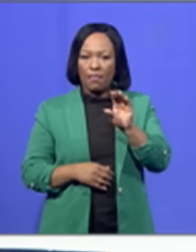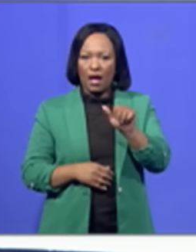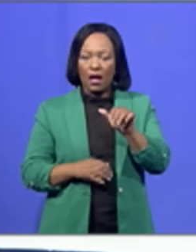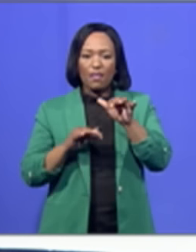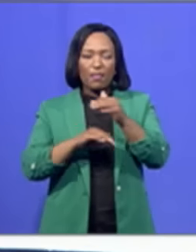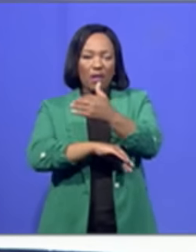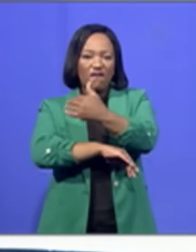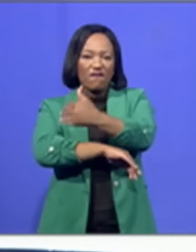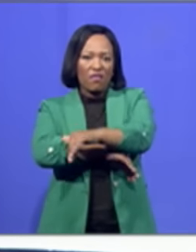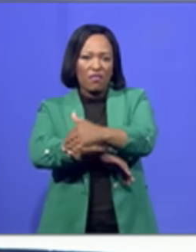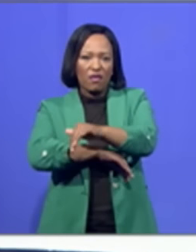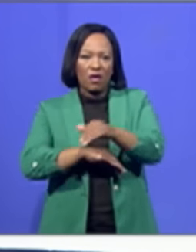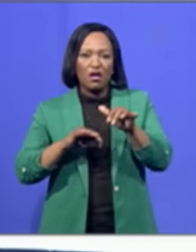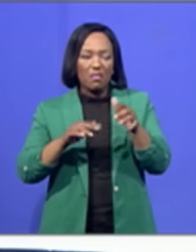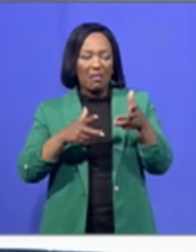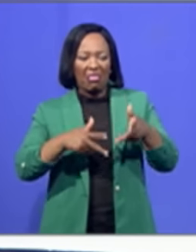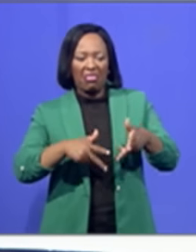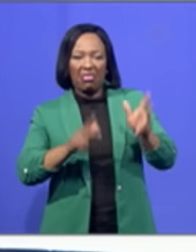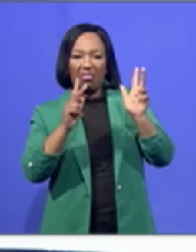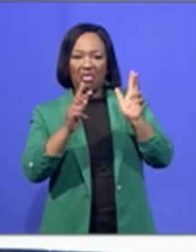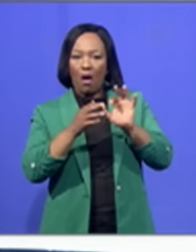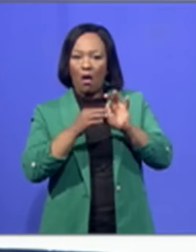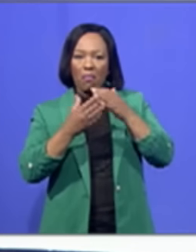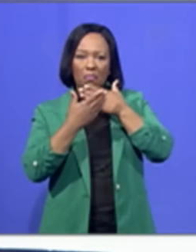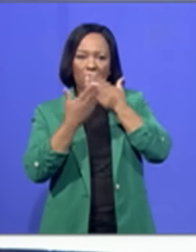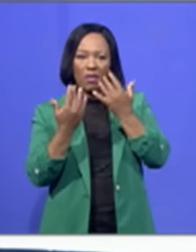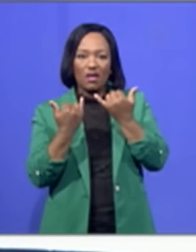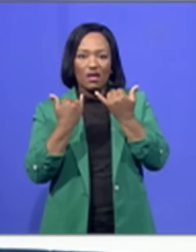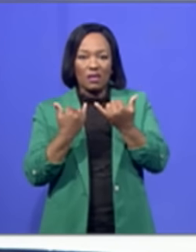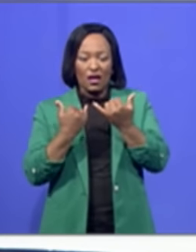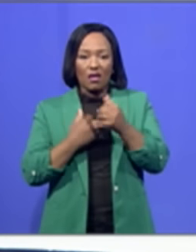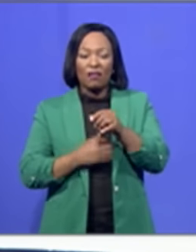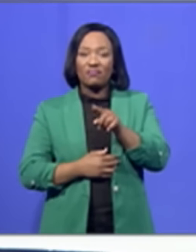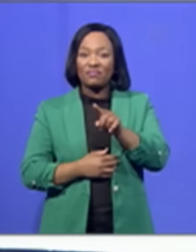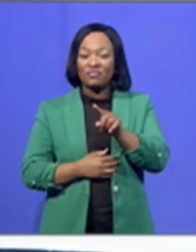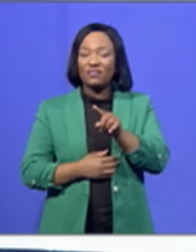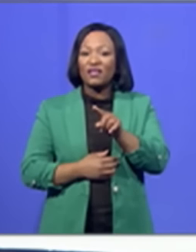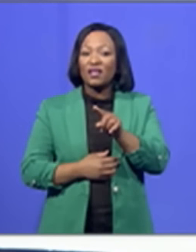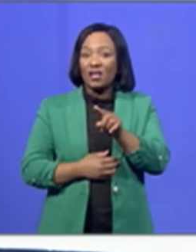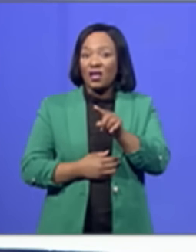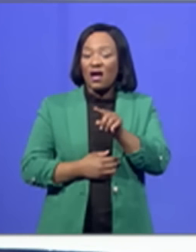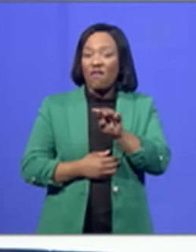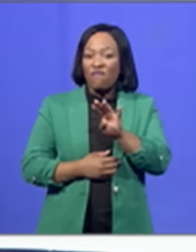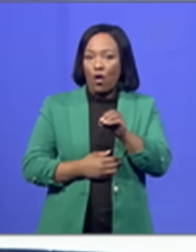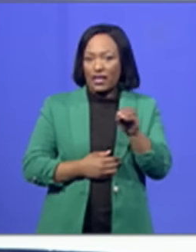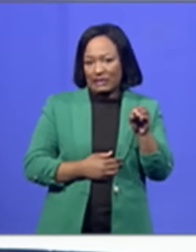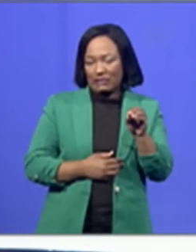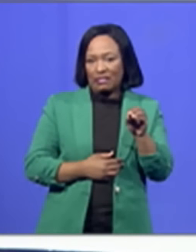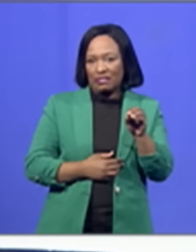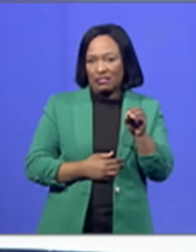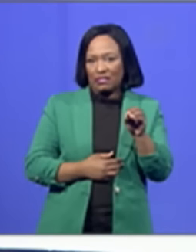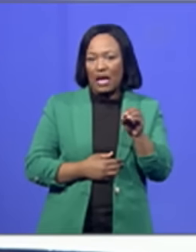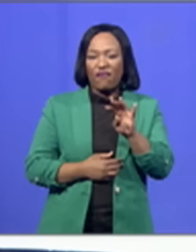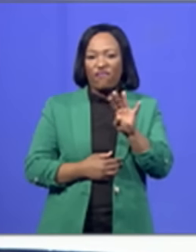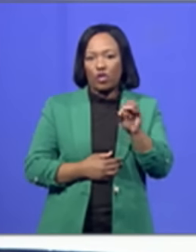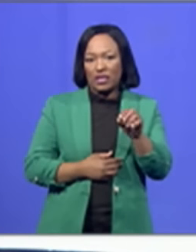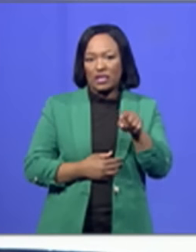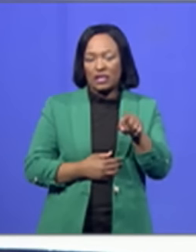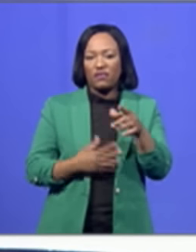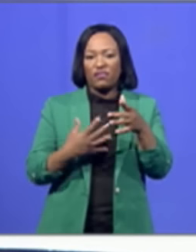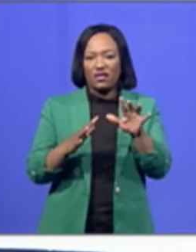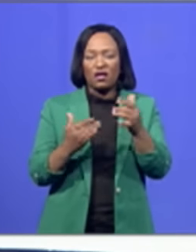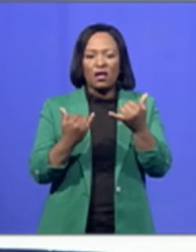dišele ba tlogetšego ba sena magae ga bjale ba go ballago ba magolo 4 ba bona ba filwe bodulo bja nakwana mafelong ao a ka se